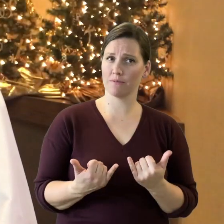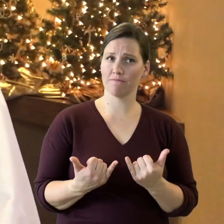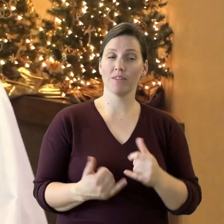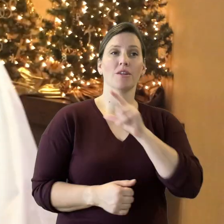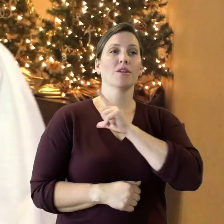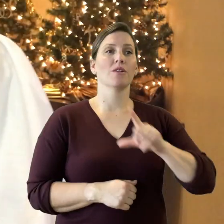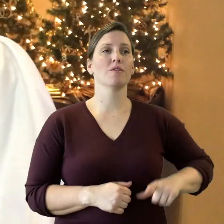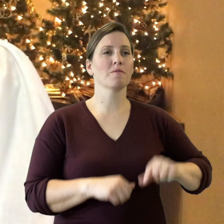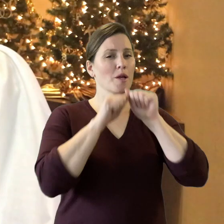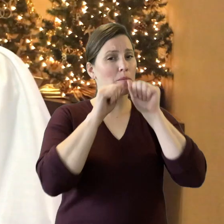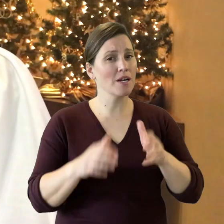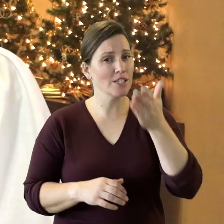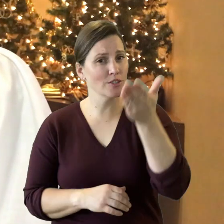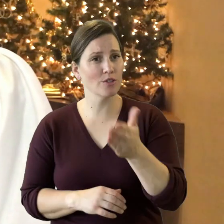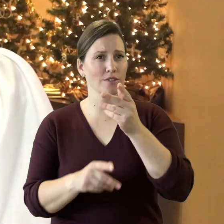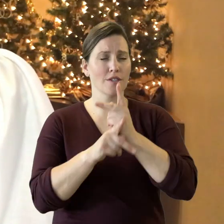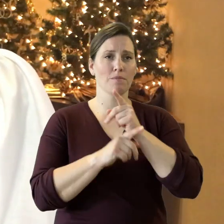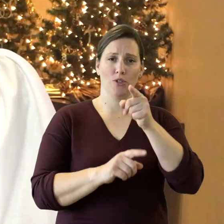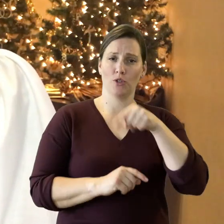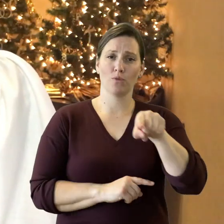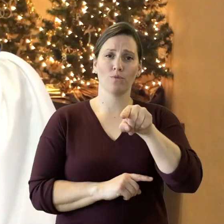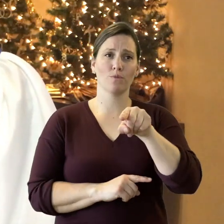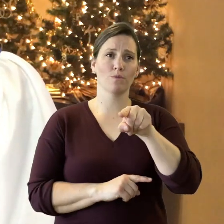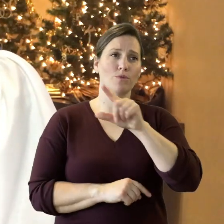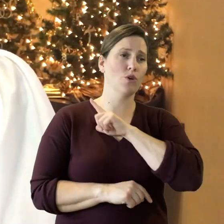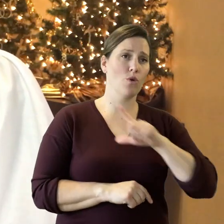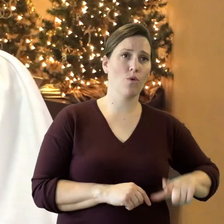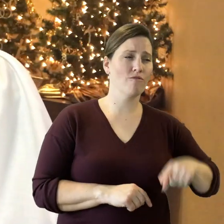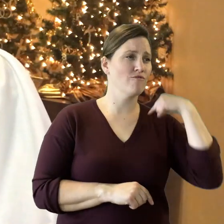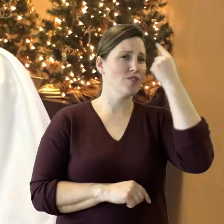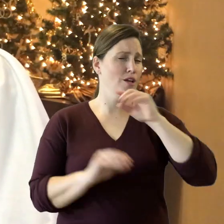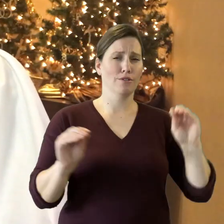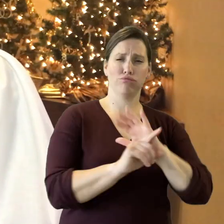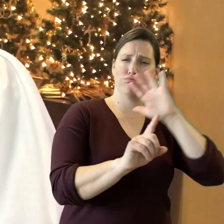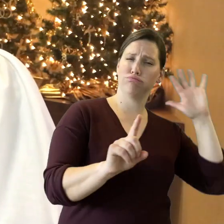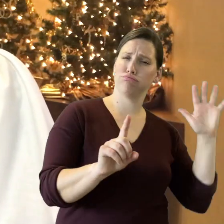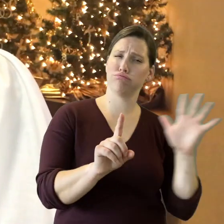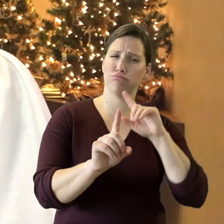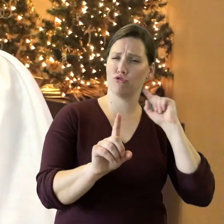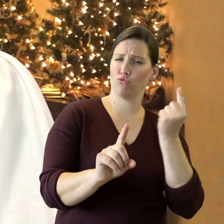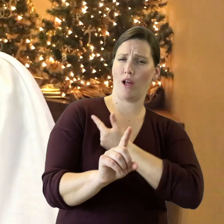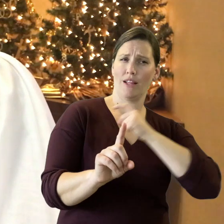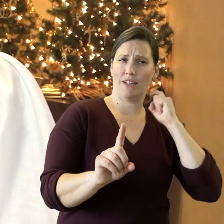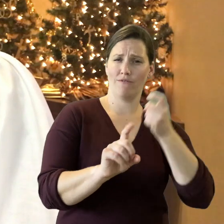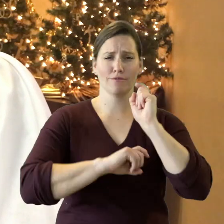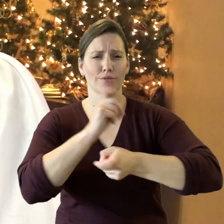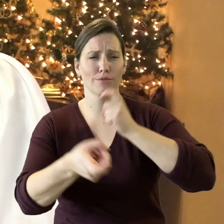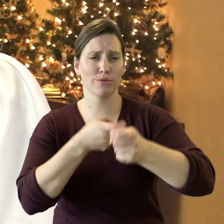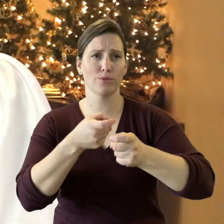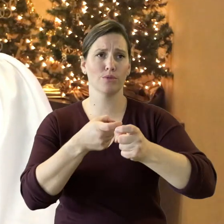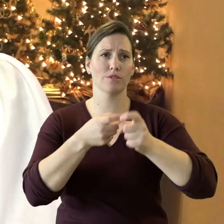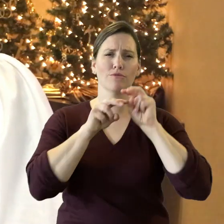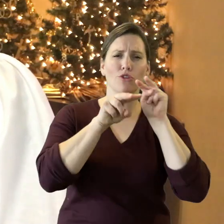And now, may the Lord bless you and keep you. May the Lord make his face to shine upon you